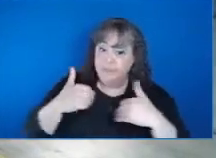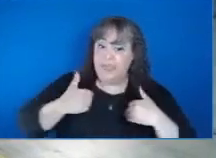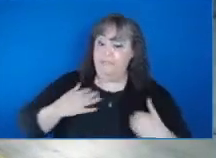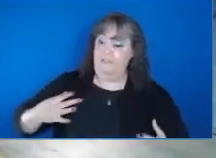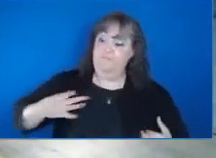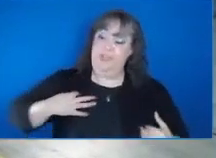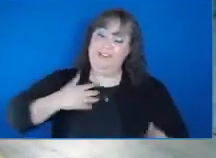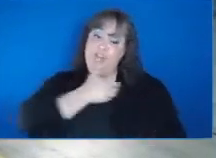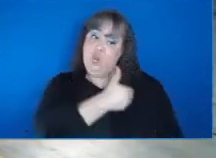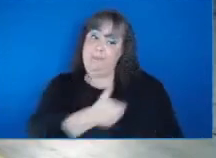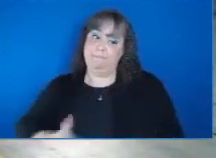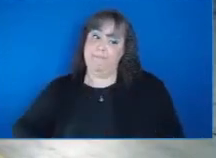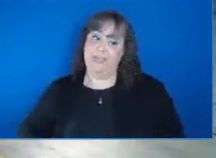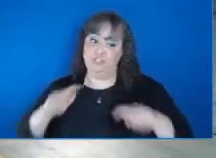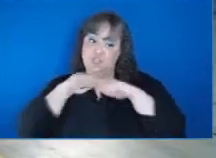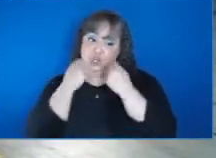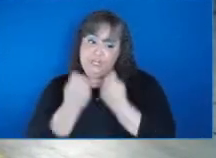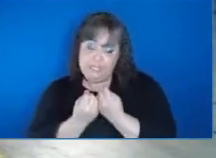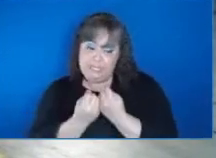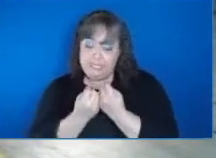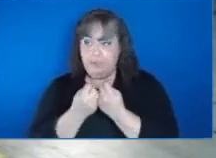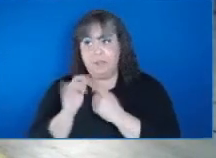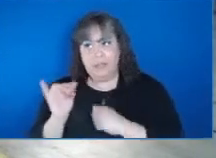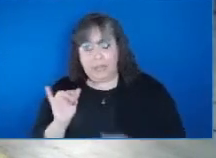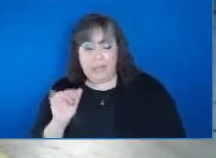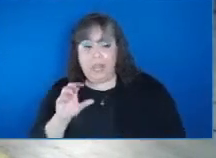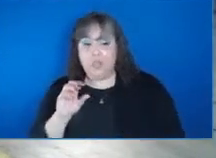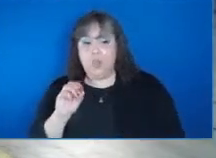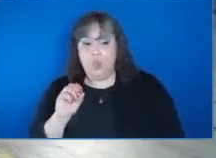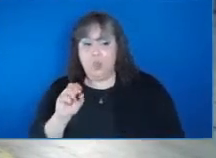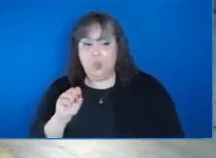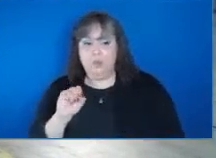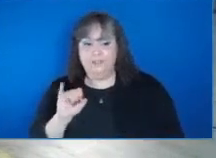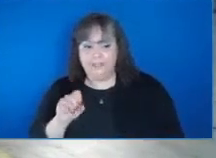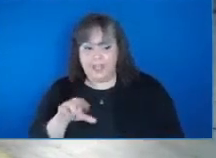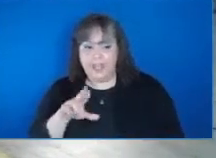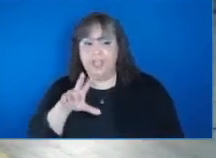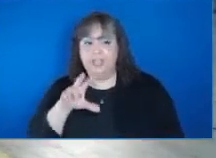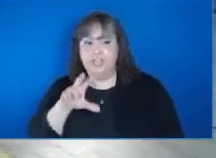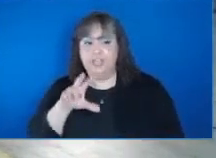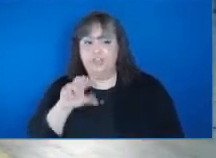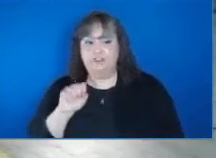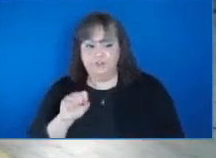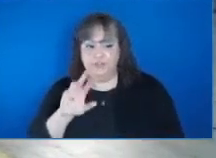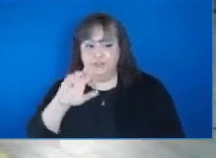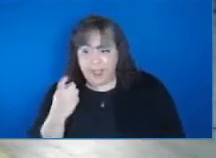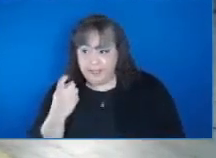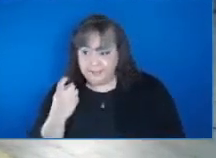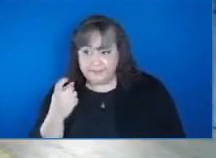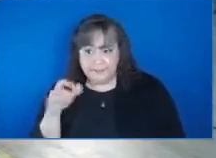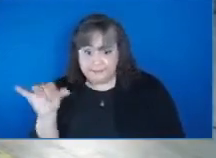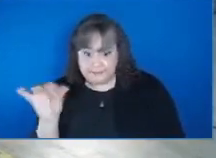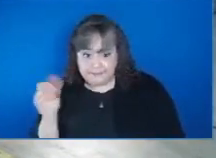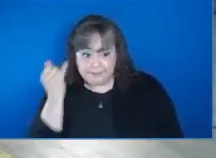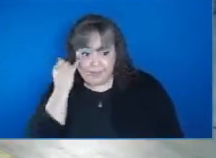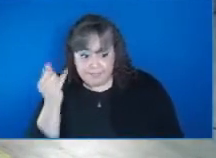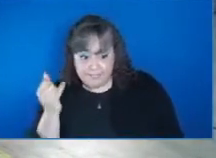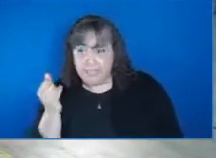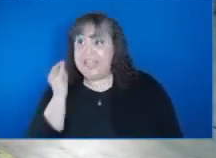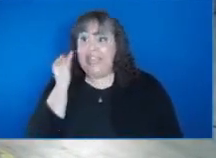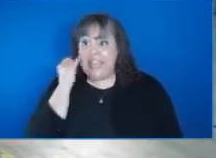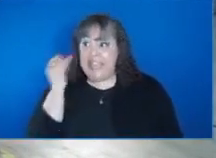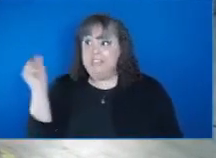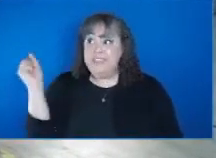or she, or they. But Astro Balrog wants in. Okay. Planetary Defenders, would that Planetary be